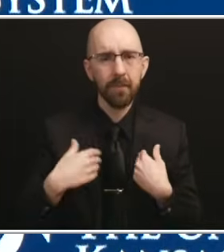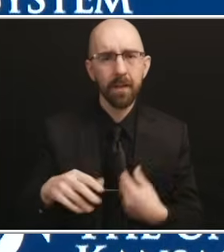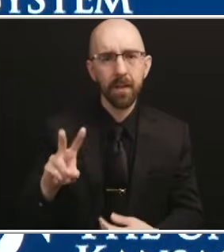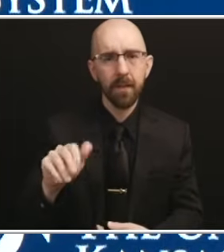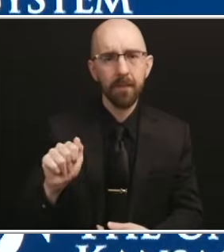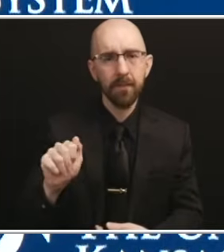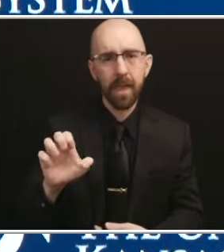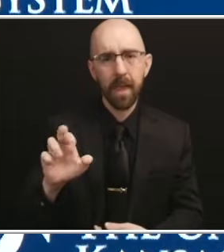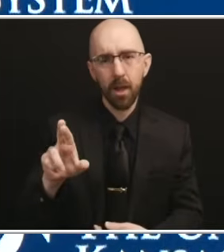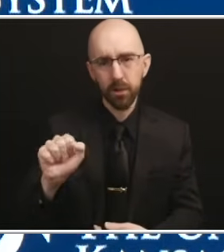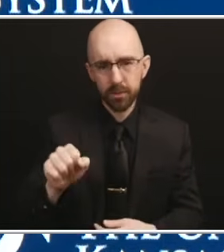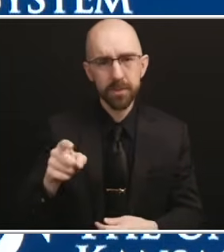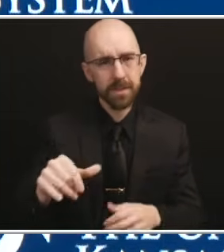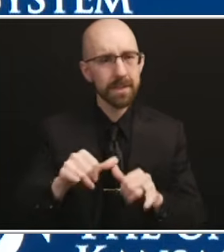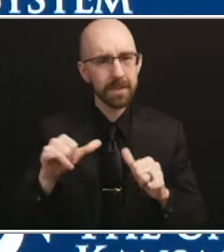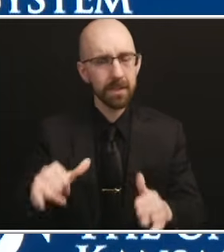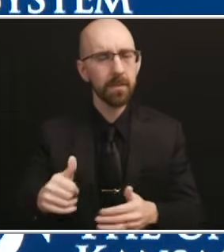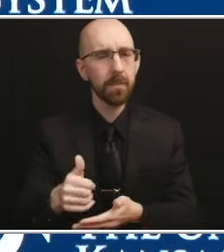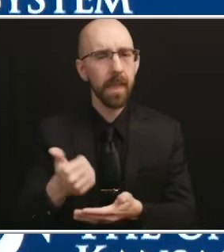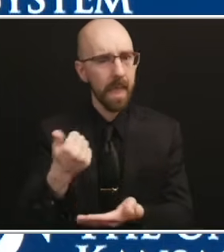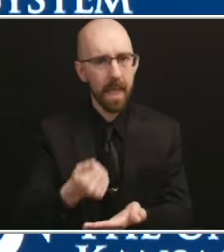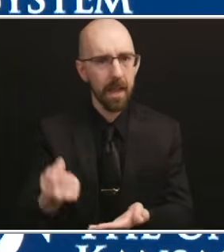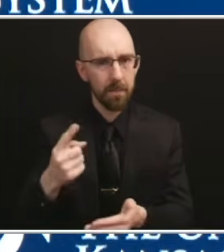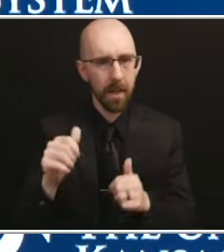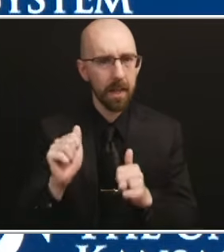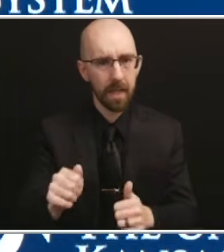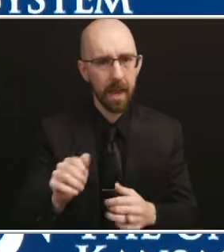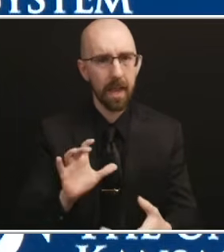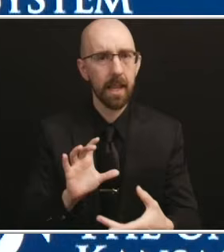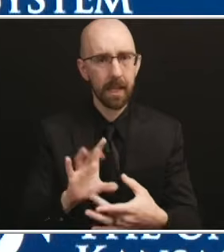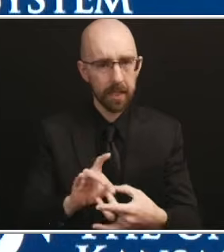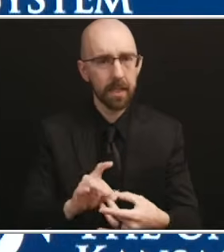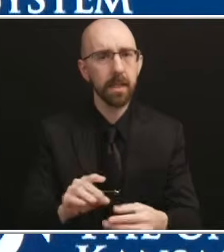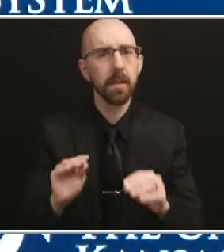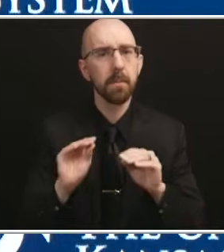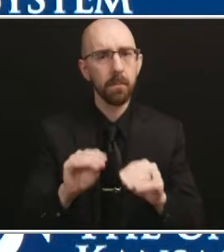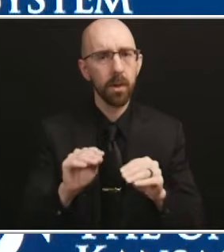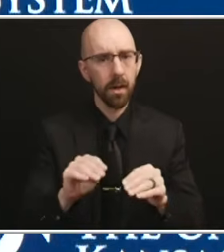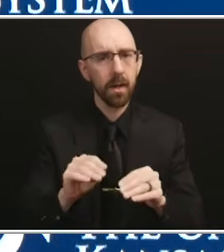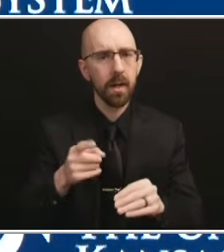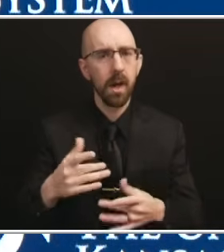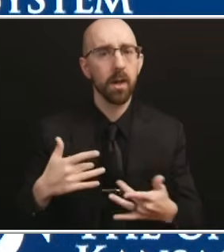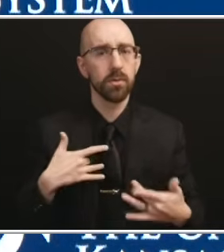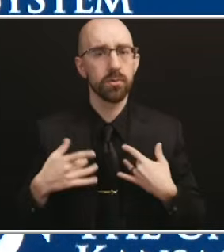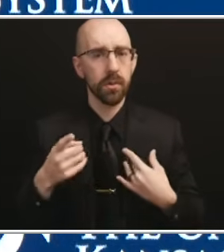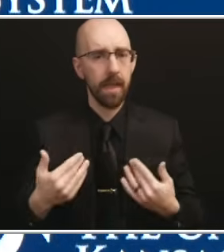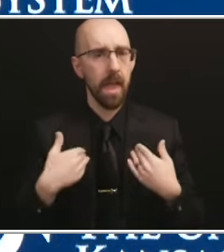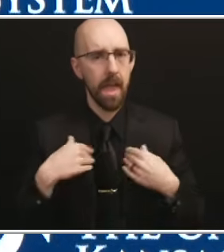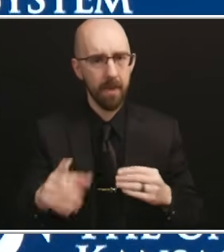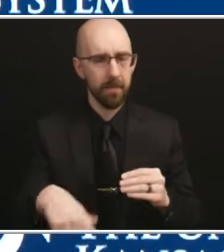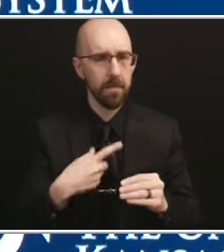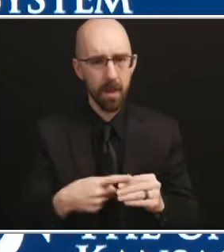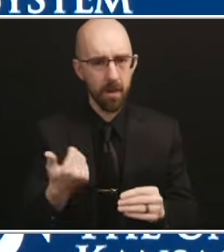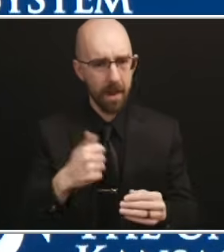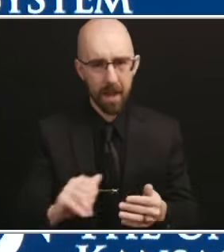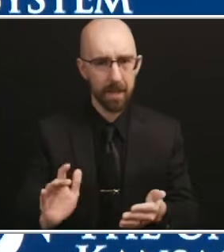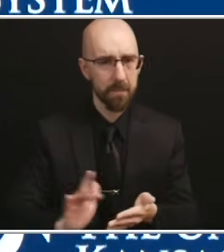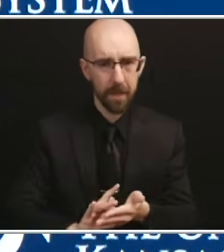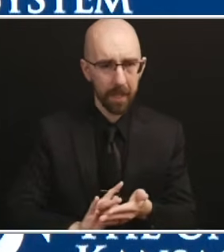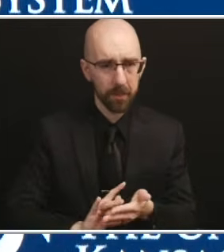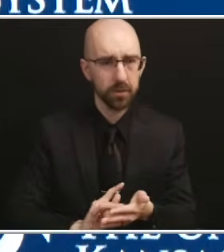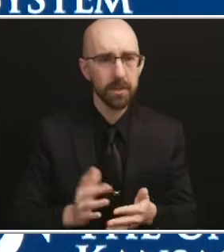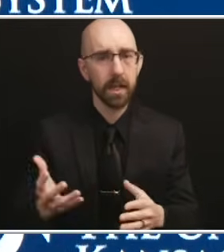system that anybody can link into and put any concern they have about any medication, including